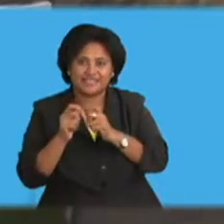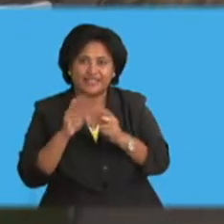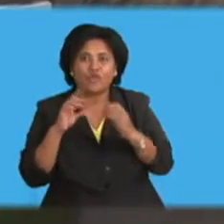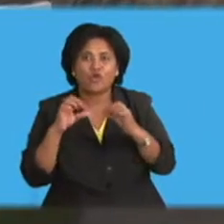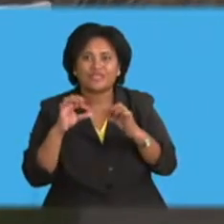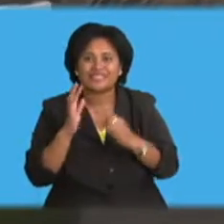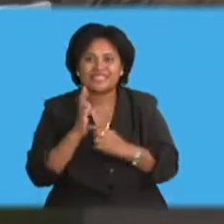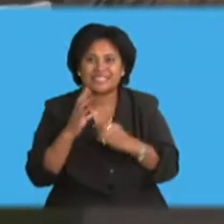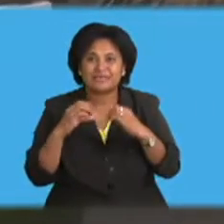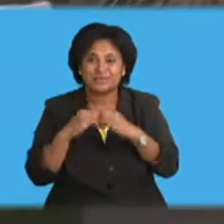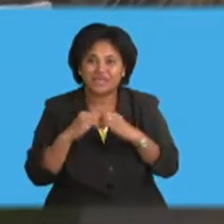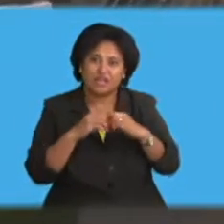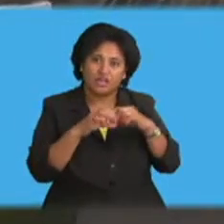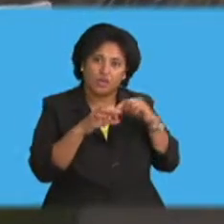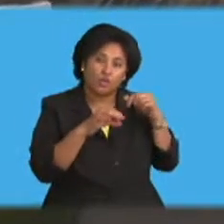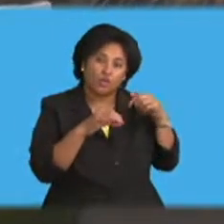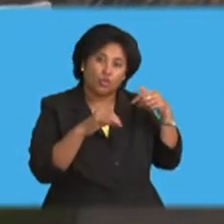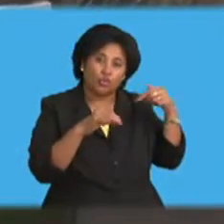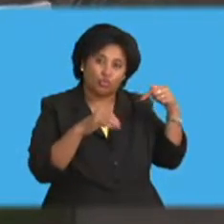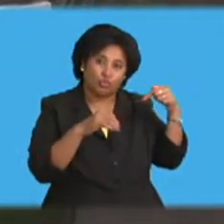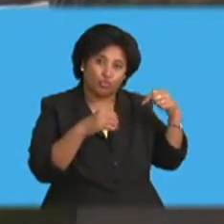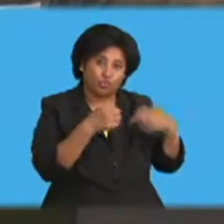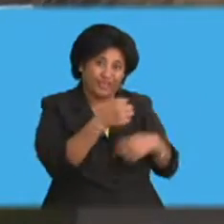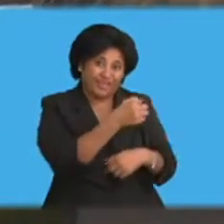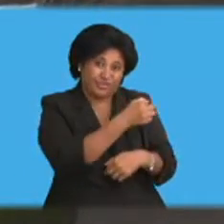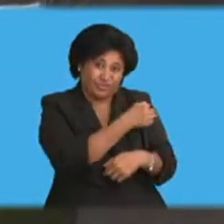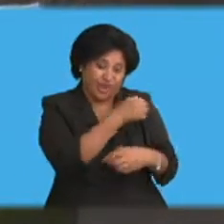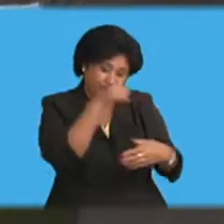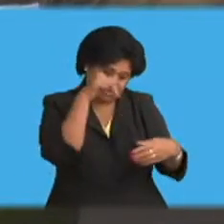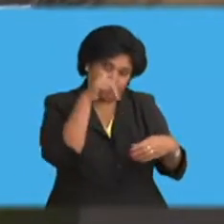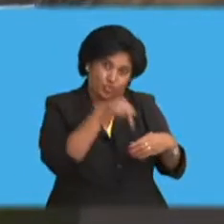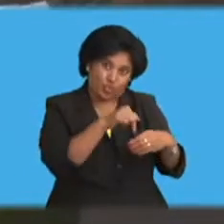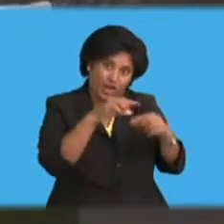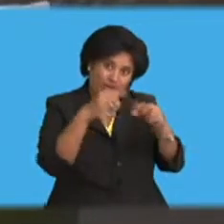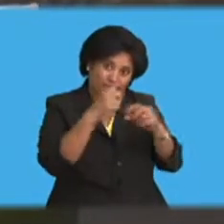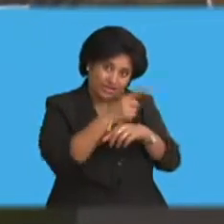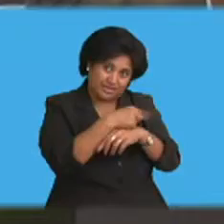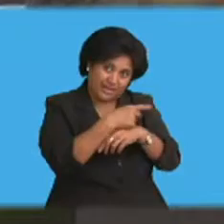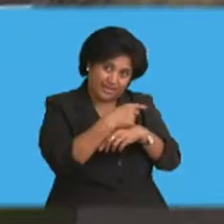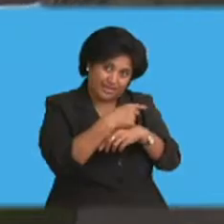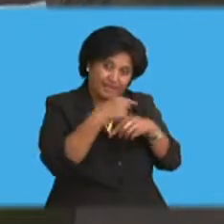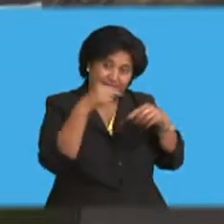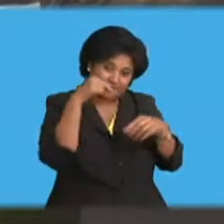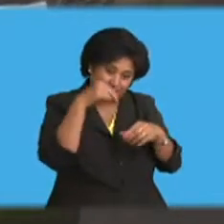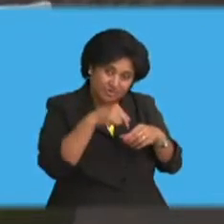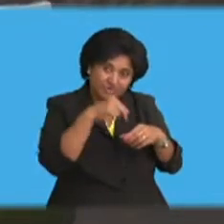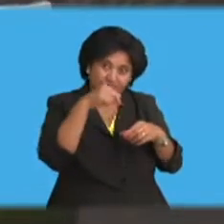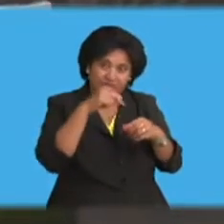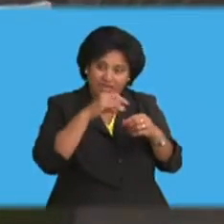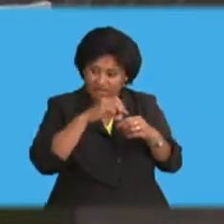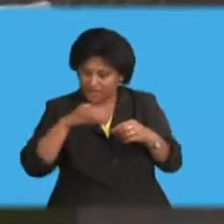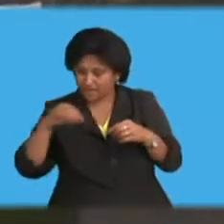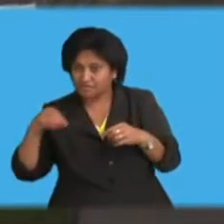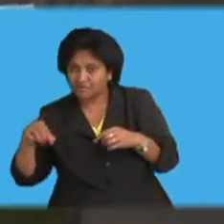animals are injected, and then after 3 days they are inspected, and there will be signs of swelling and